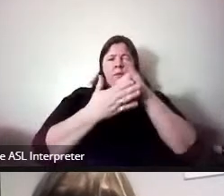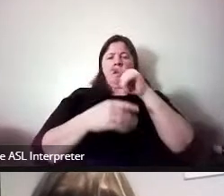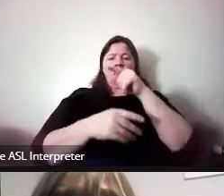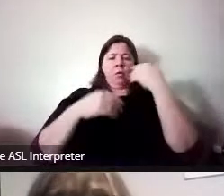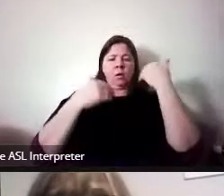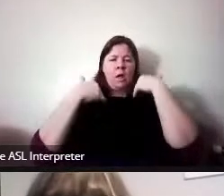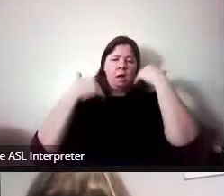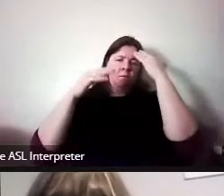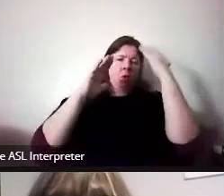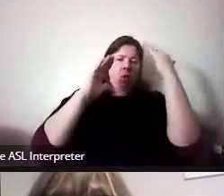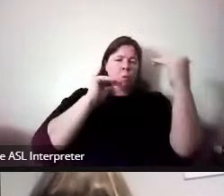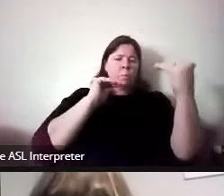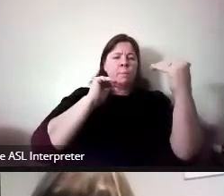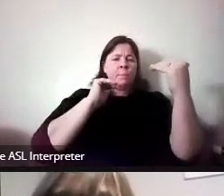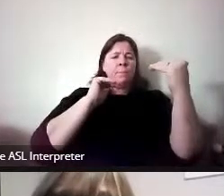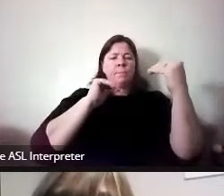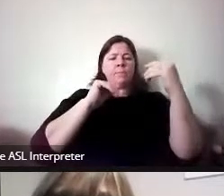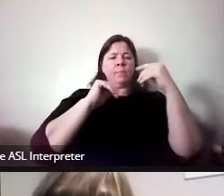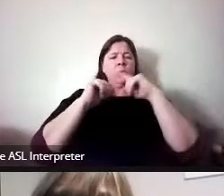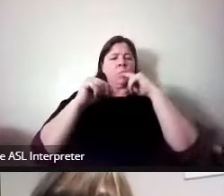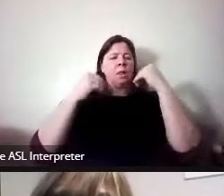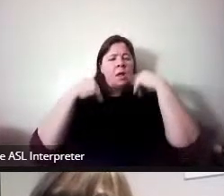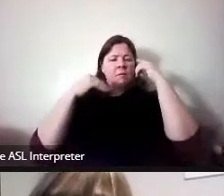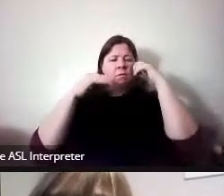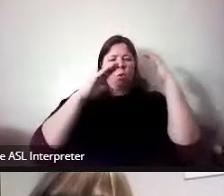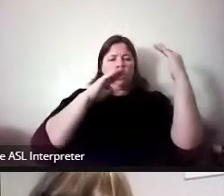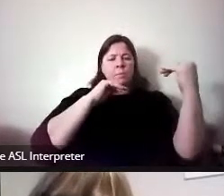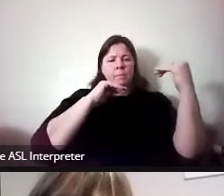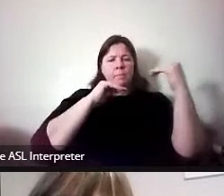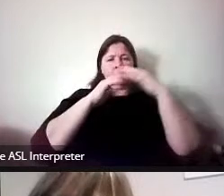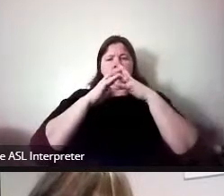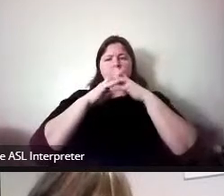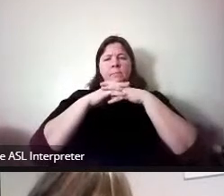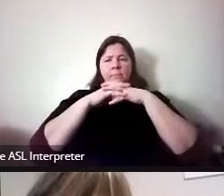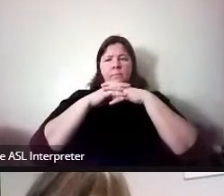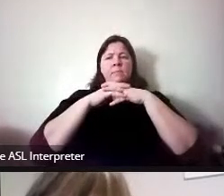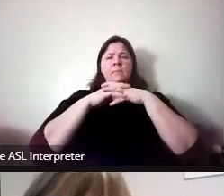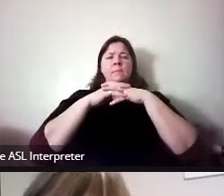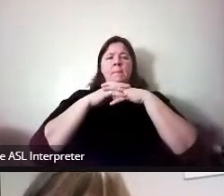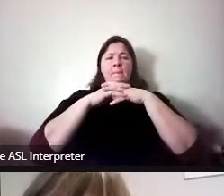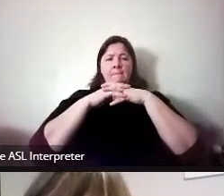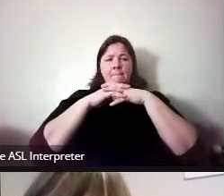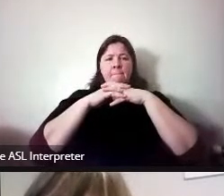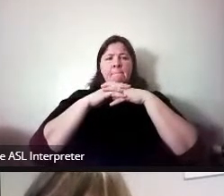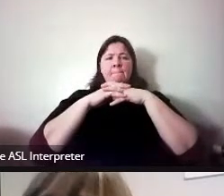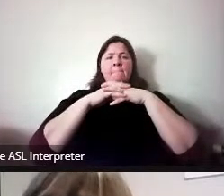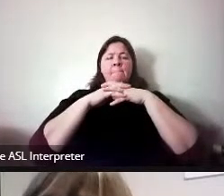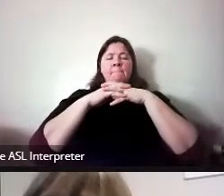there's hope. There is definitely hope. Yes.